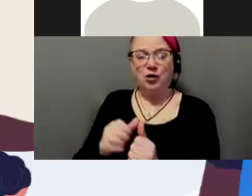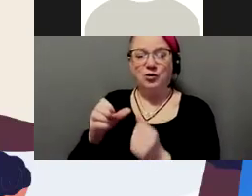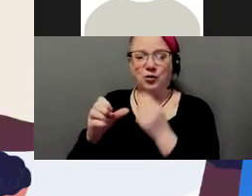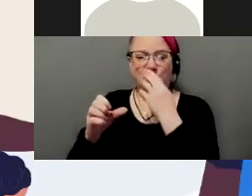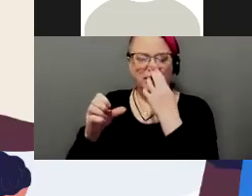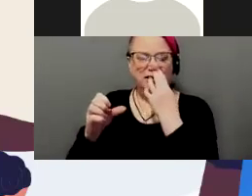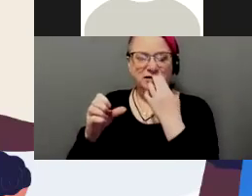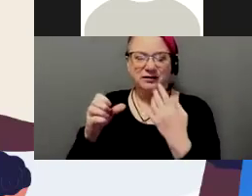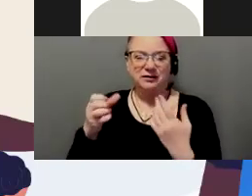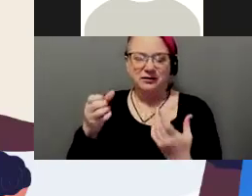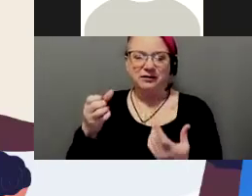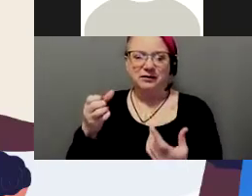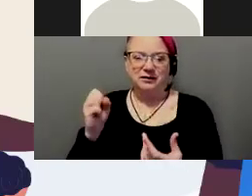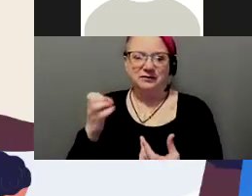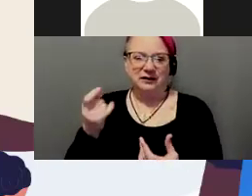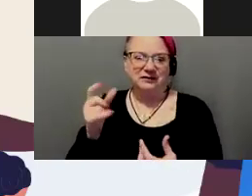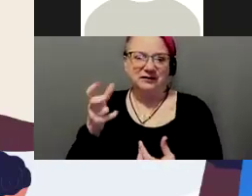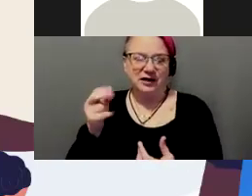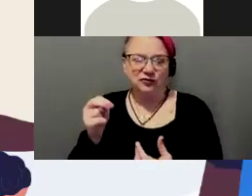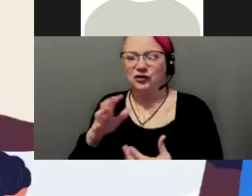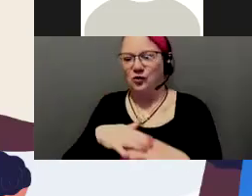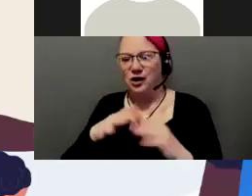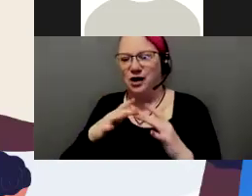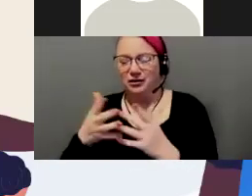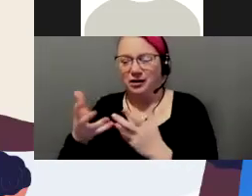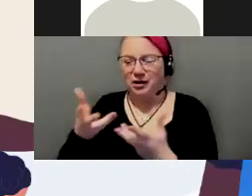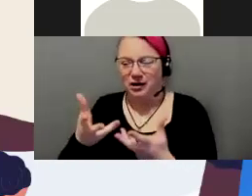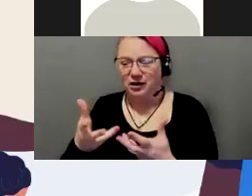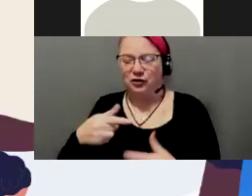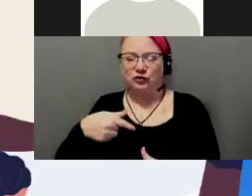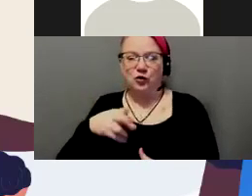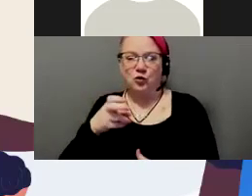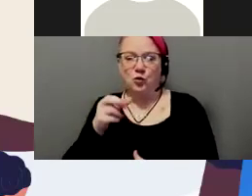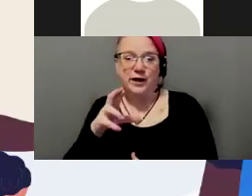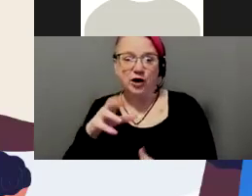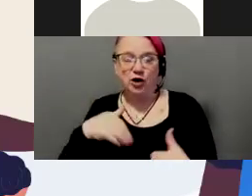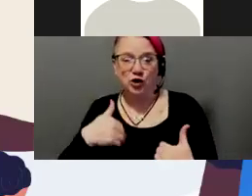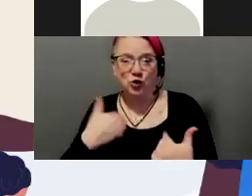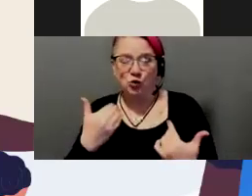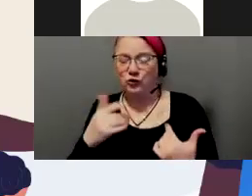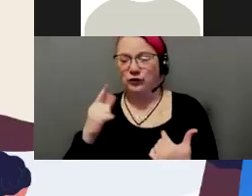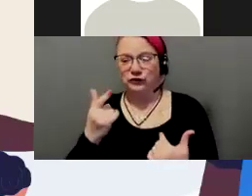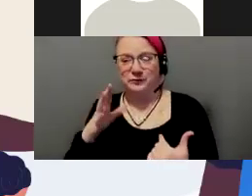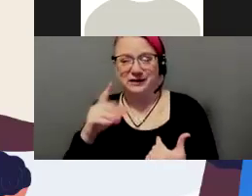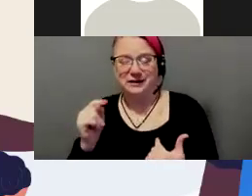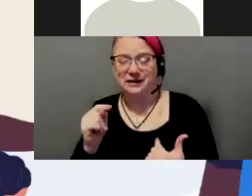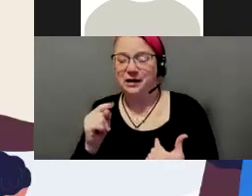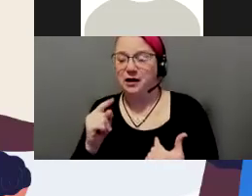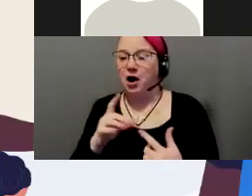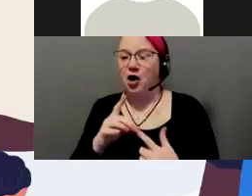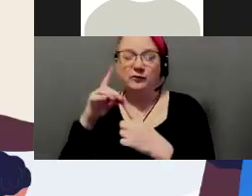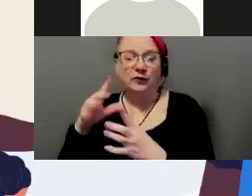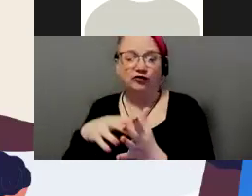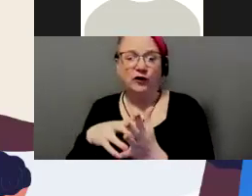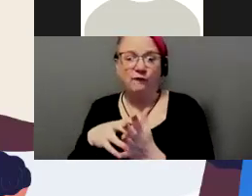that they might not have in their local community. So queer youth are especially vulnerable and may be especially harmed by this form of